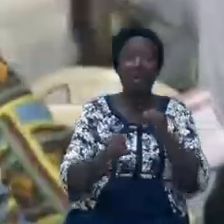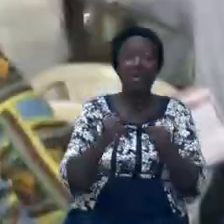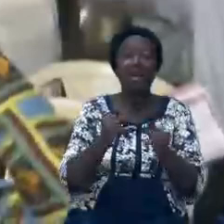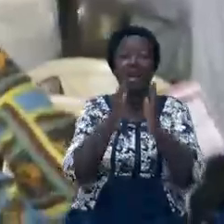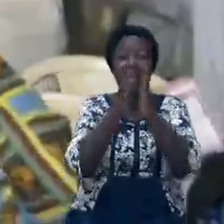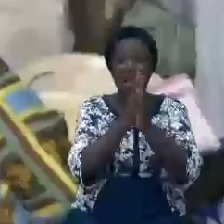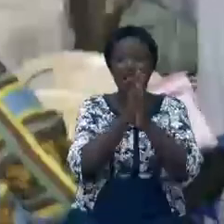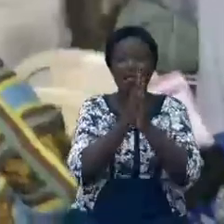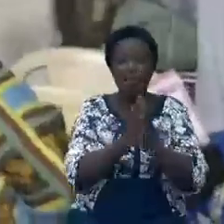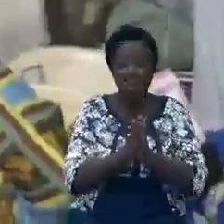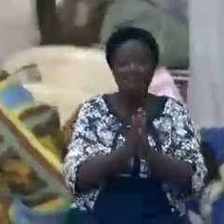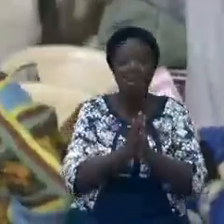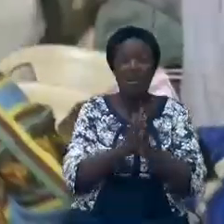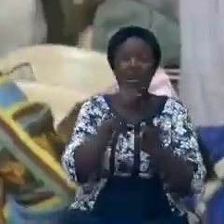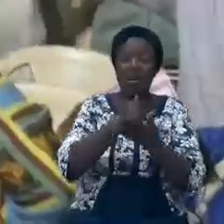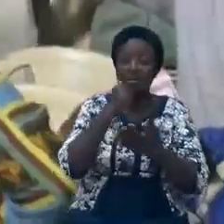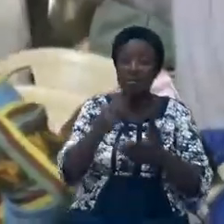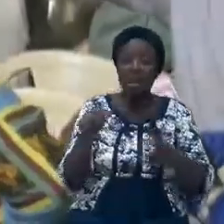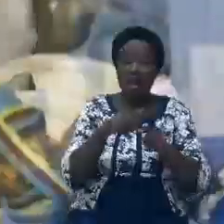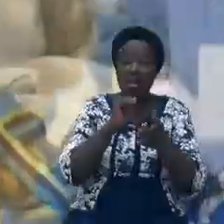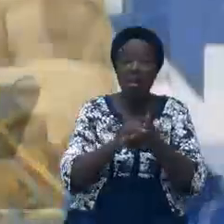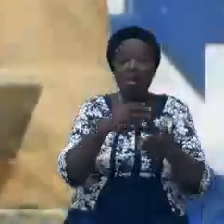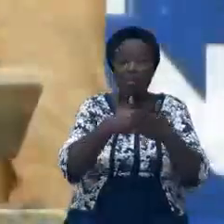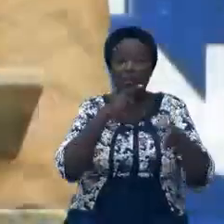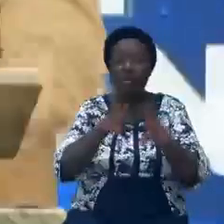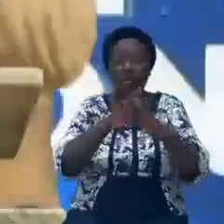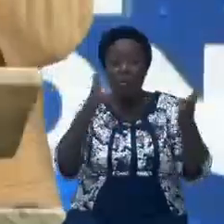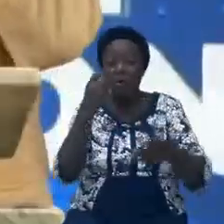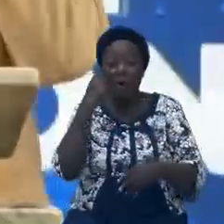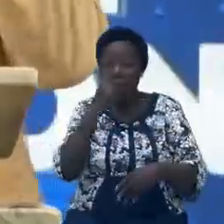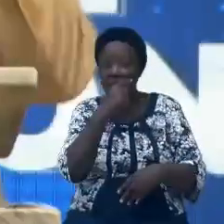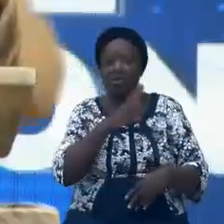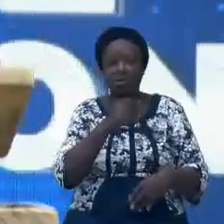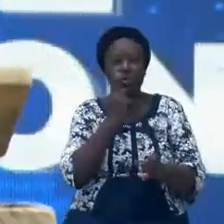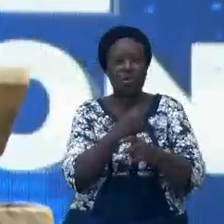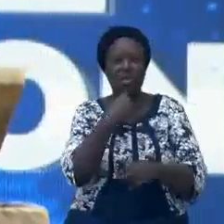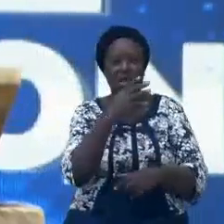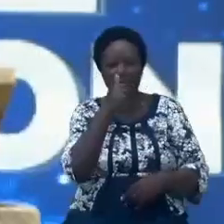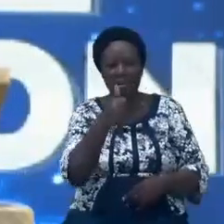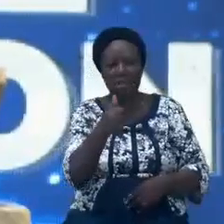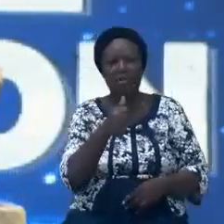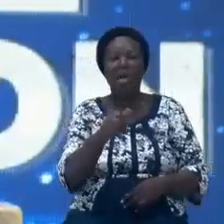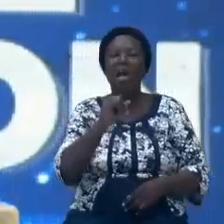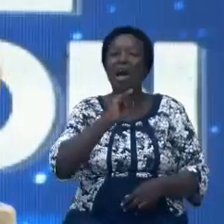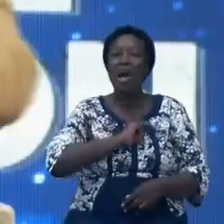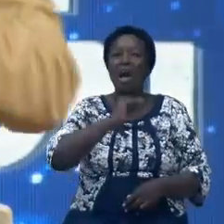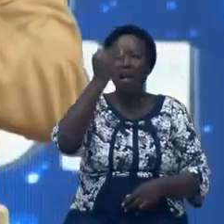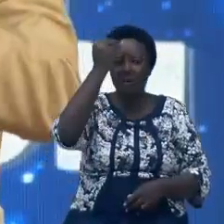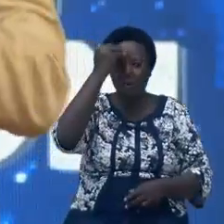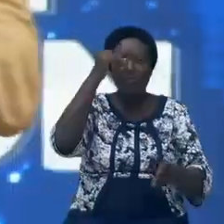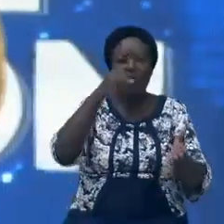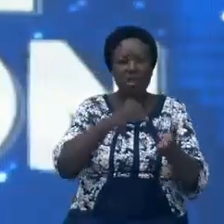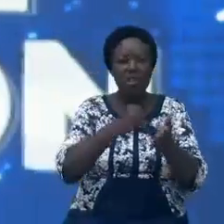name. And when you hear the final amen, before you open your eyes, you